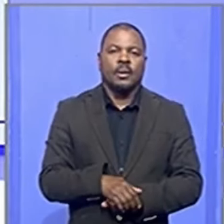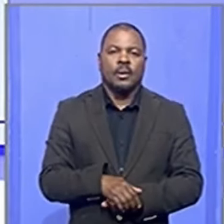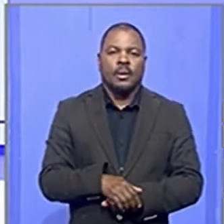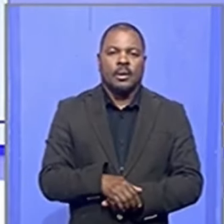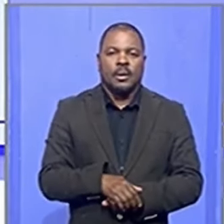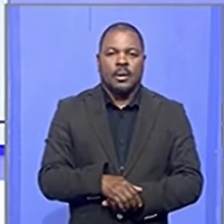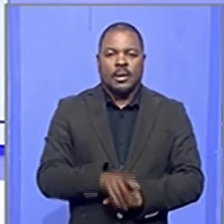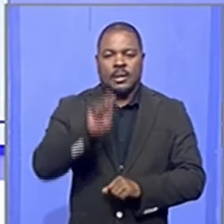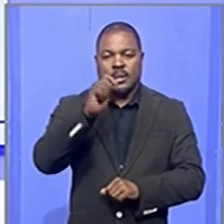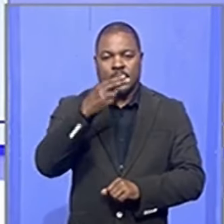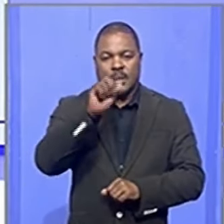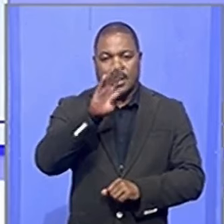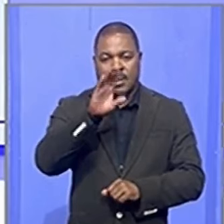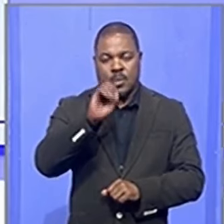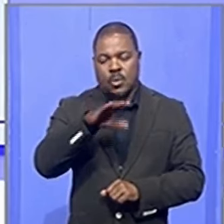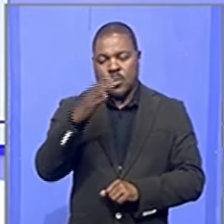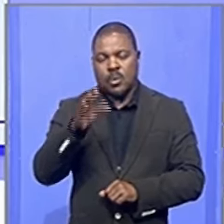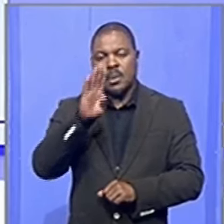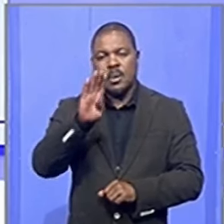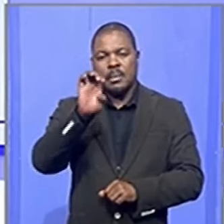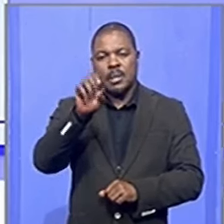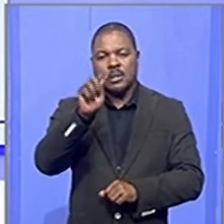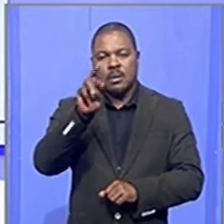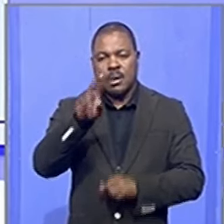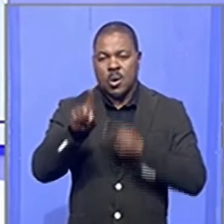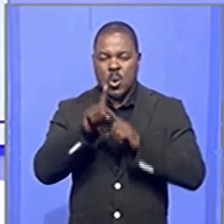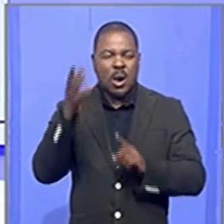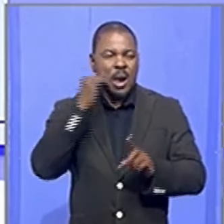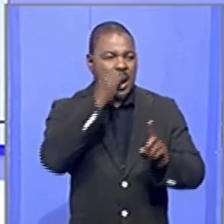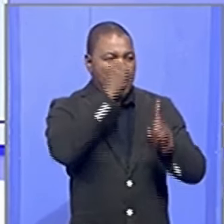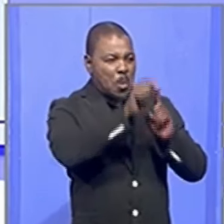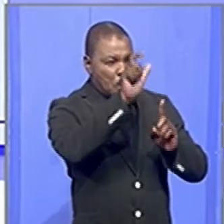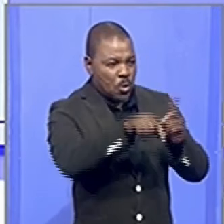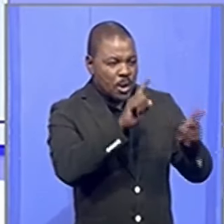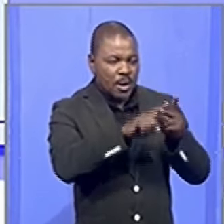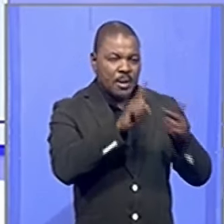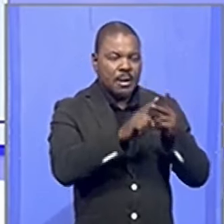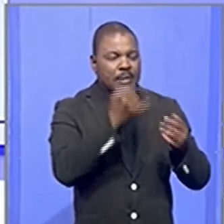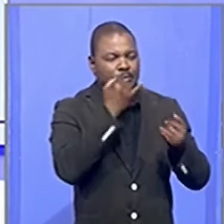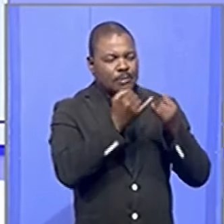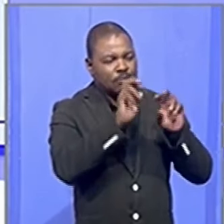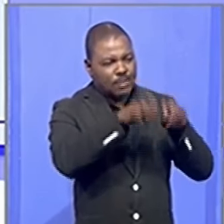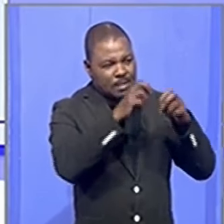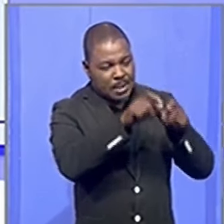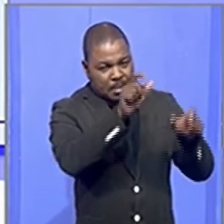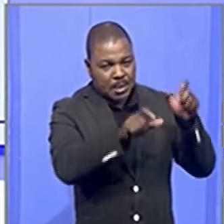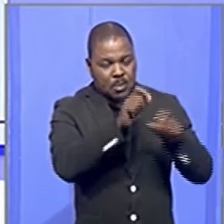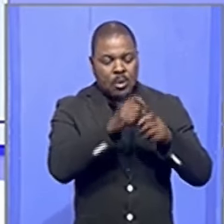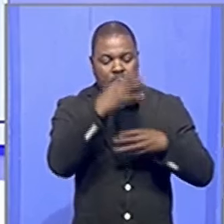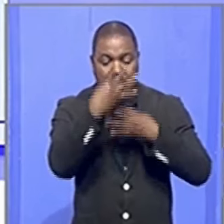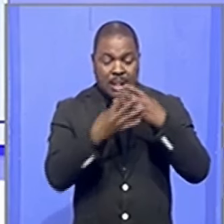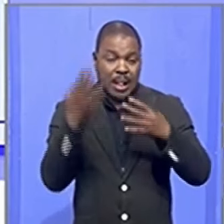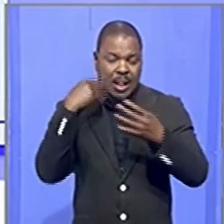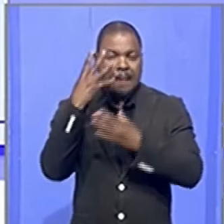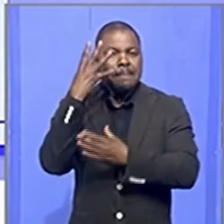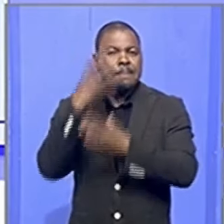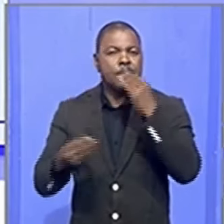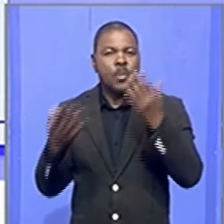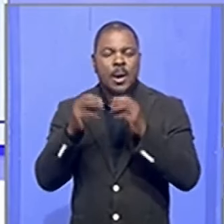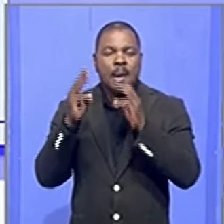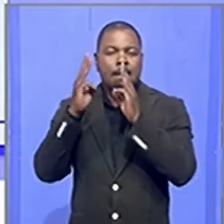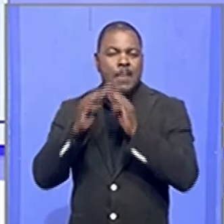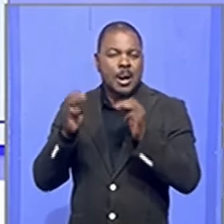mmona molato wa polao gape le sekatawano sa batho ka bontši Thabo Bester yo gape a ile go a tšhaba senthareng ya bagolegwa ya Mangaung